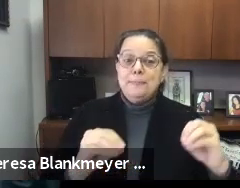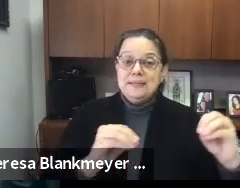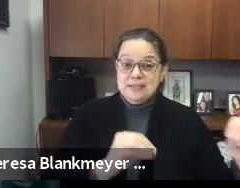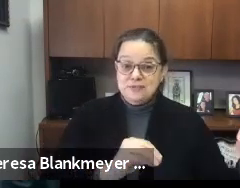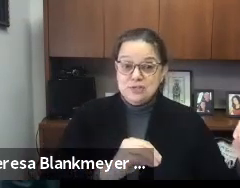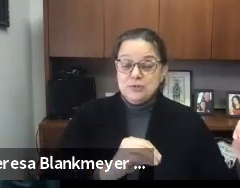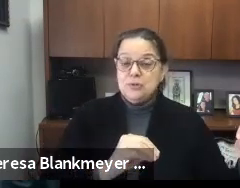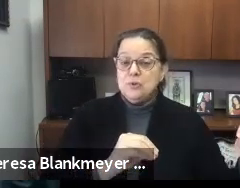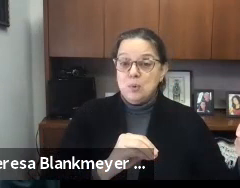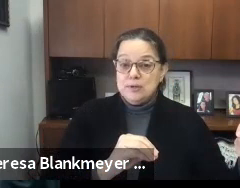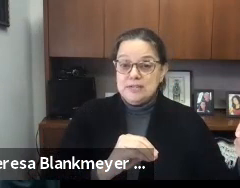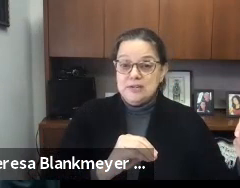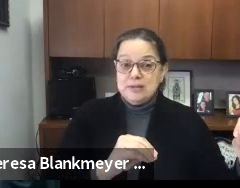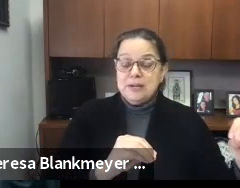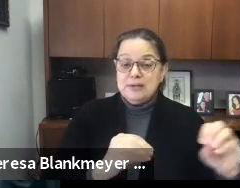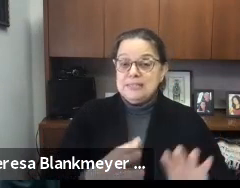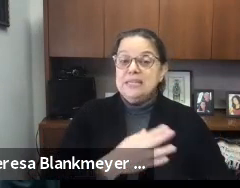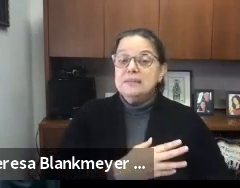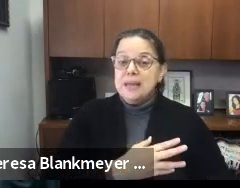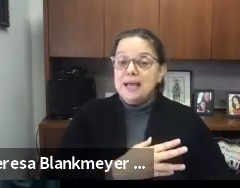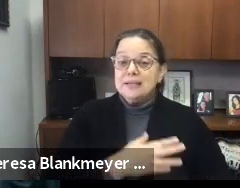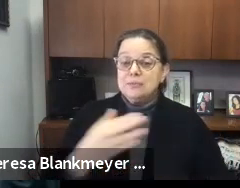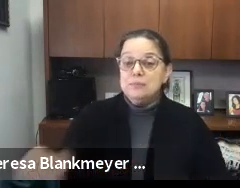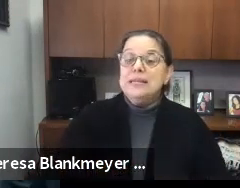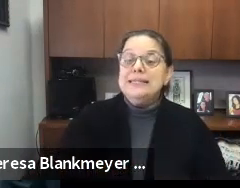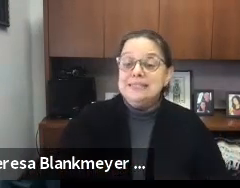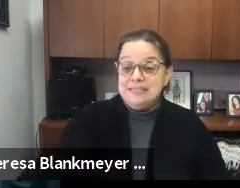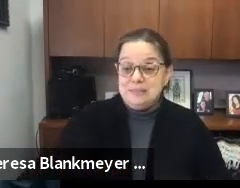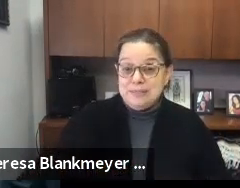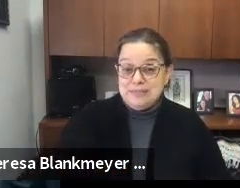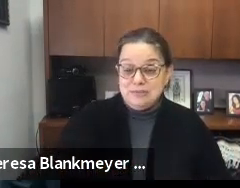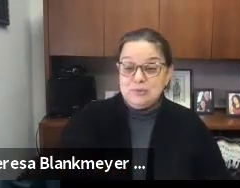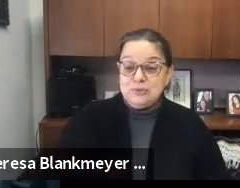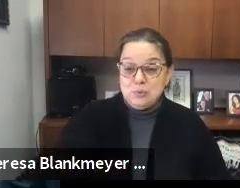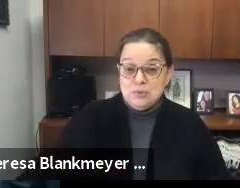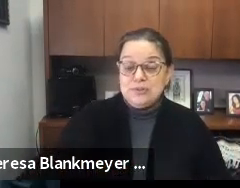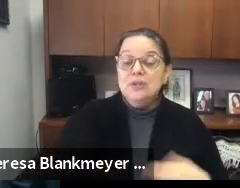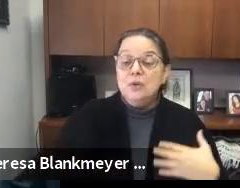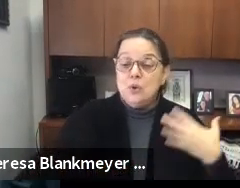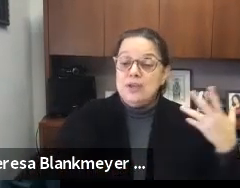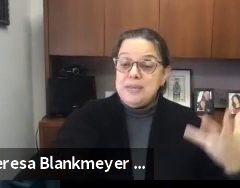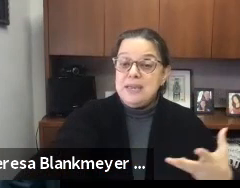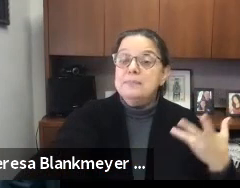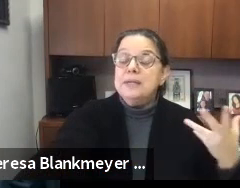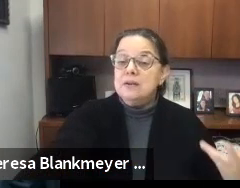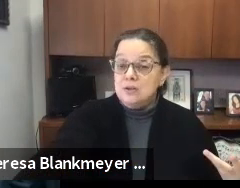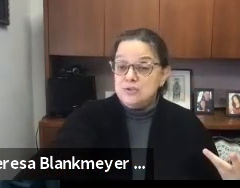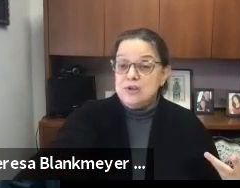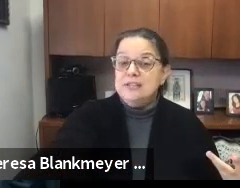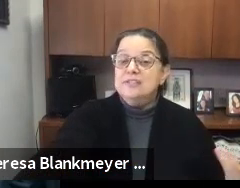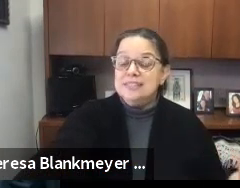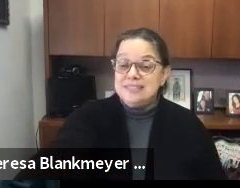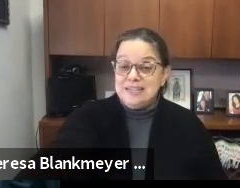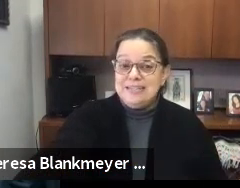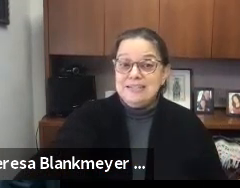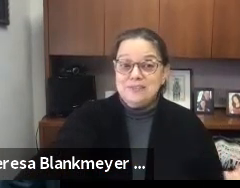typically deaf children who were born to hearing parents in the past were placed in these residential schools where they became